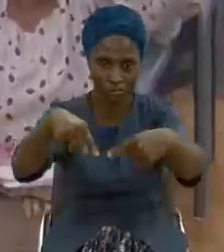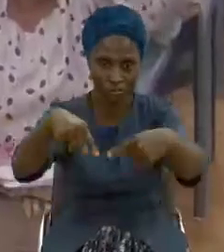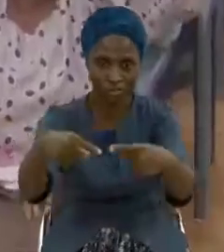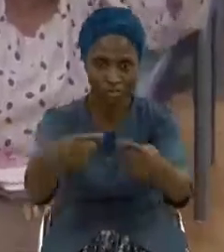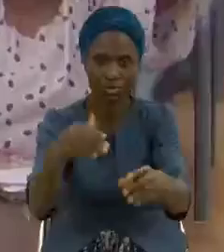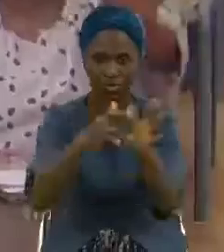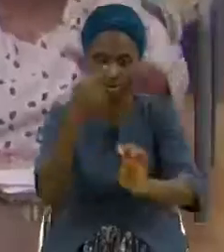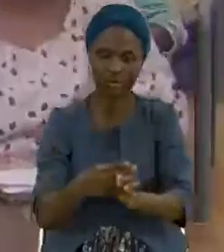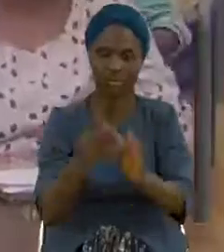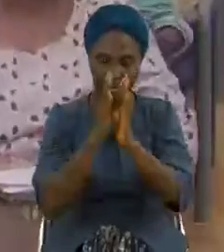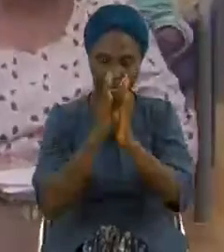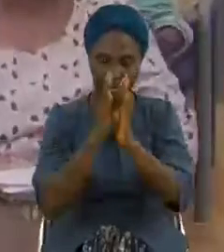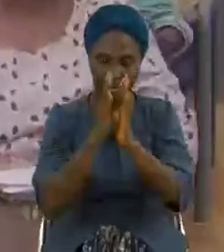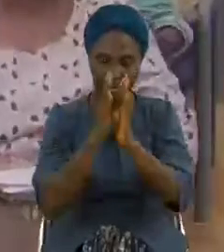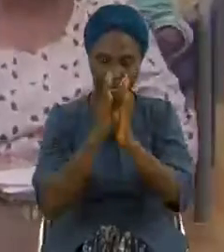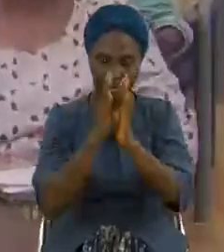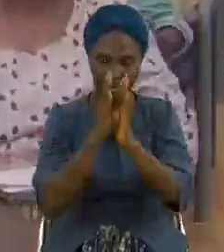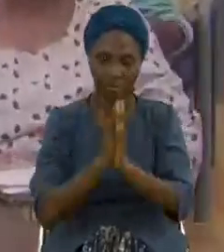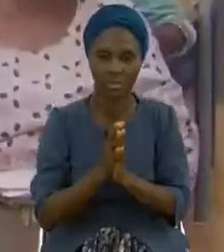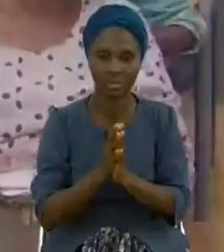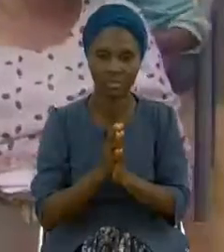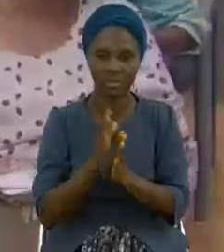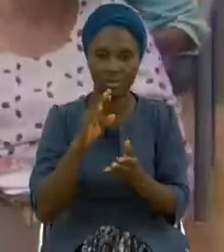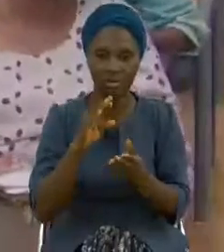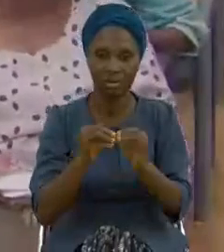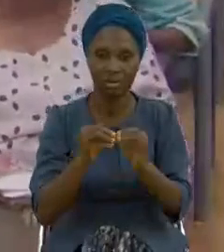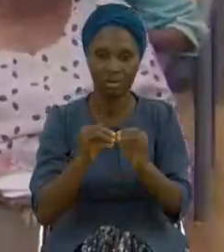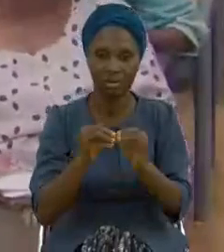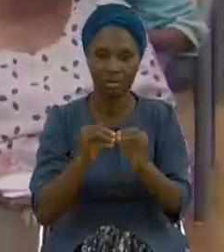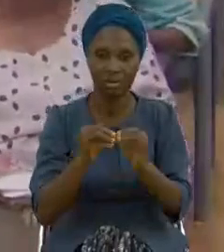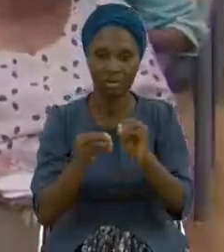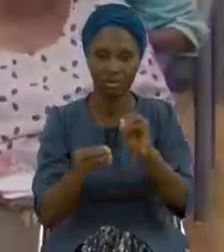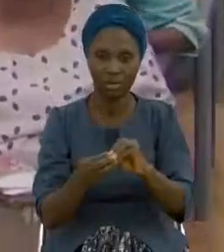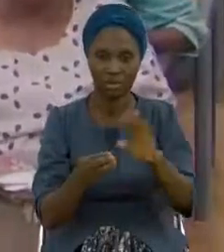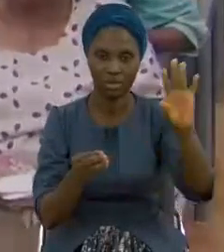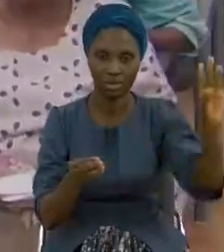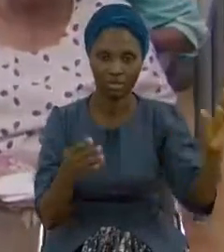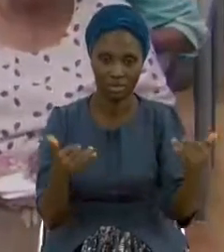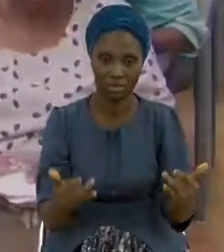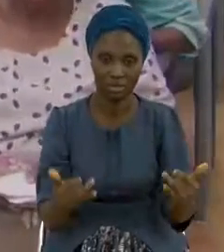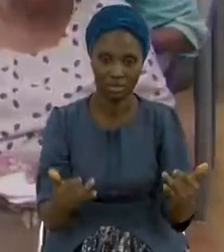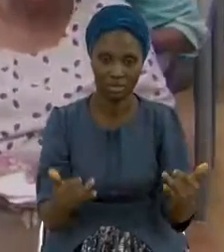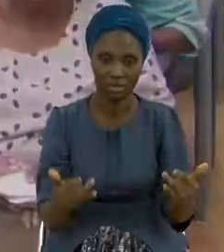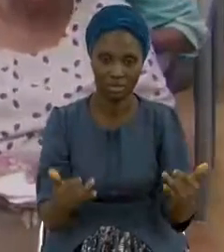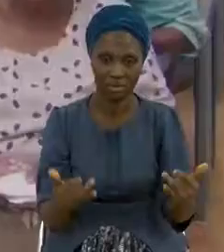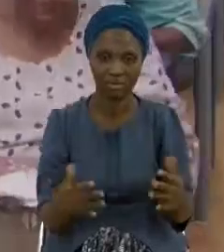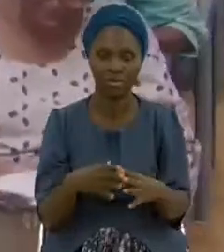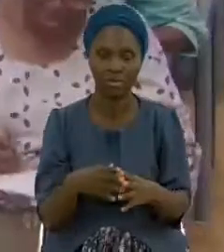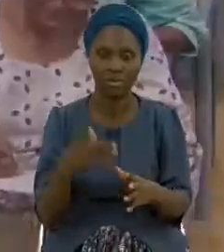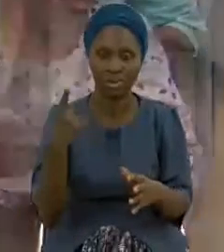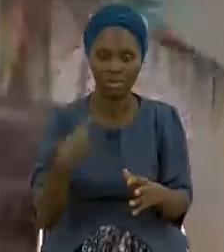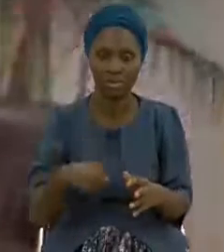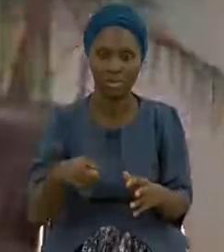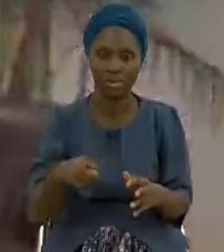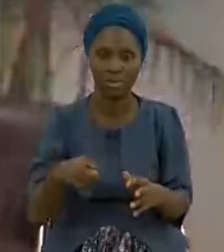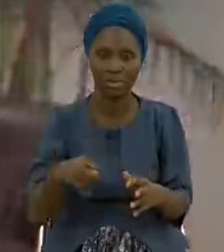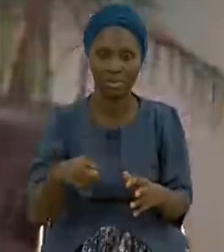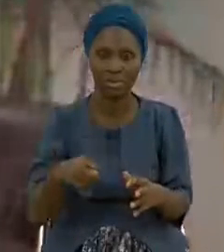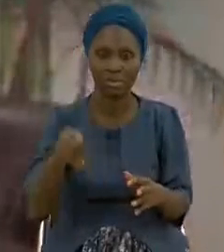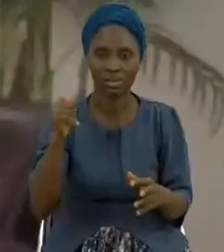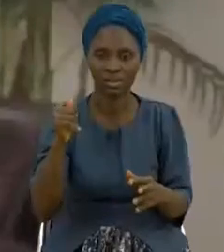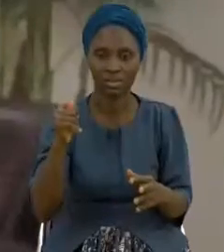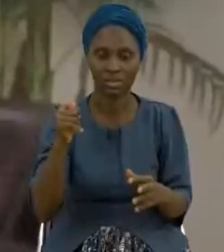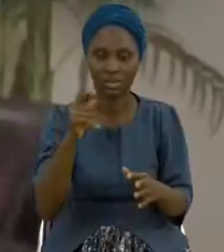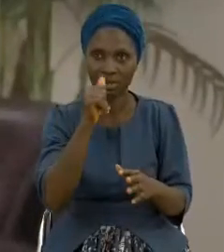Number 7 now is the mystery of supernatural translation for